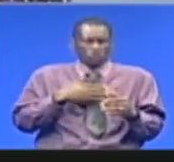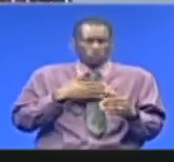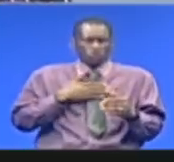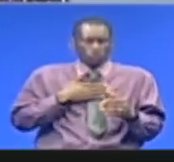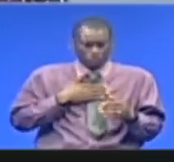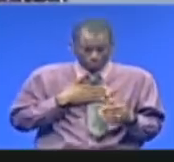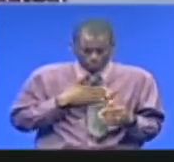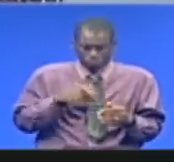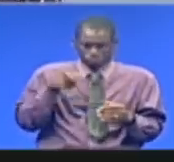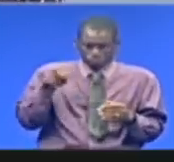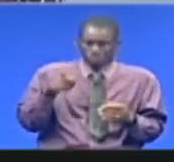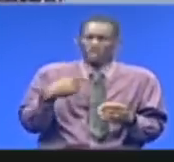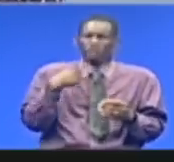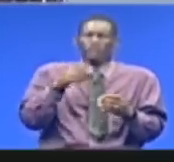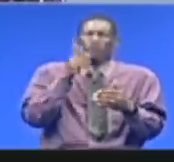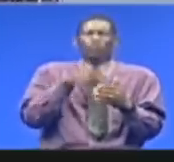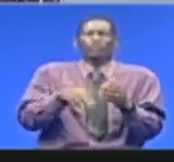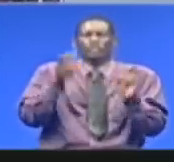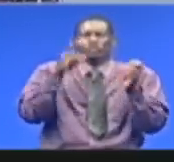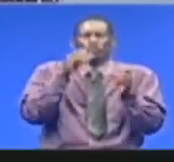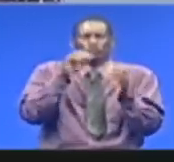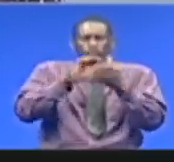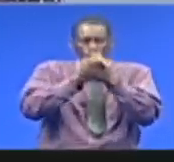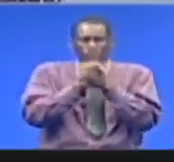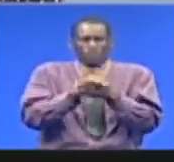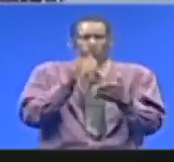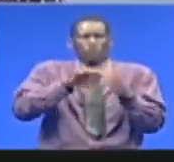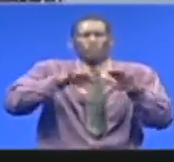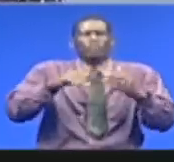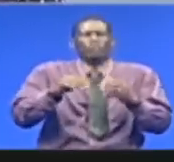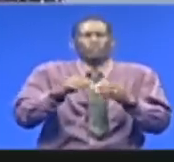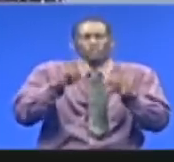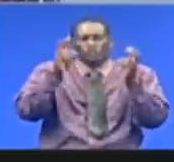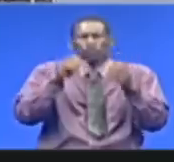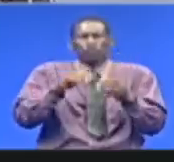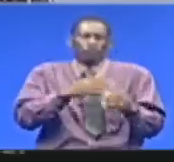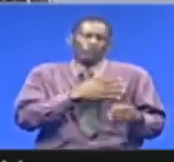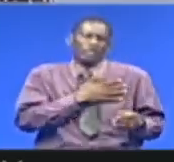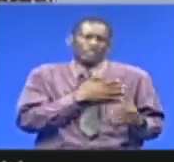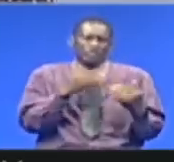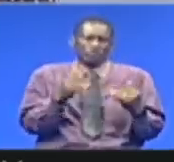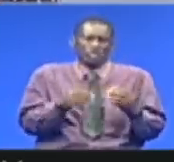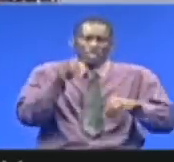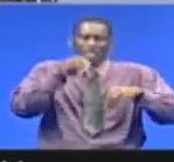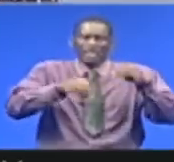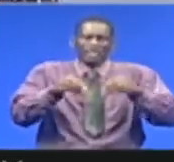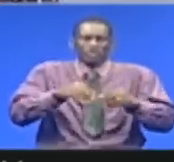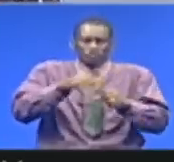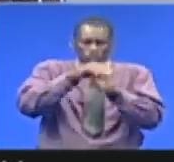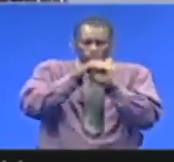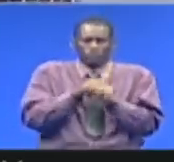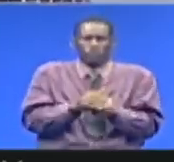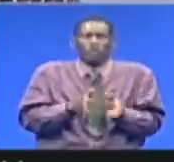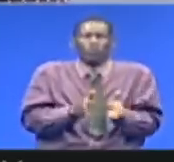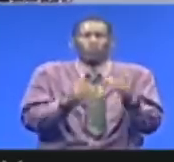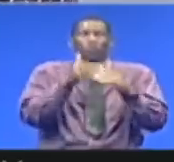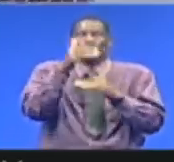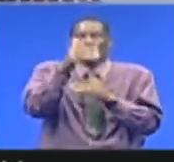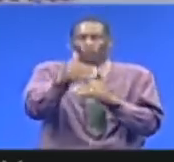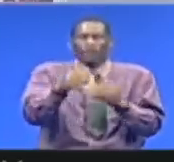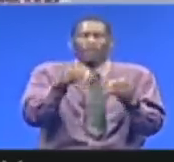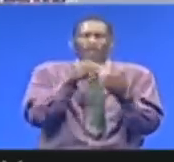issues that Jubilee has been carrying along. Yeah. But then what about the issues that NASA has been carrying along? Electoral injustices going forward. Because again, it will